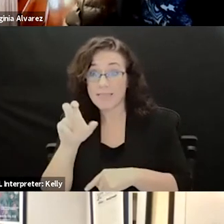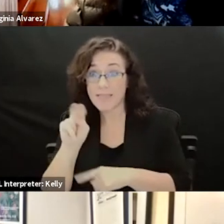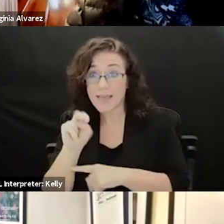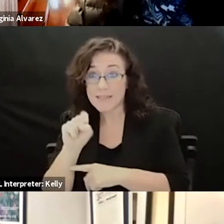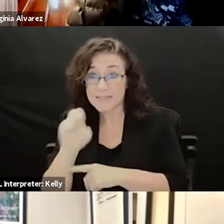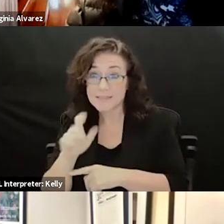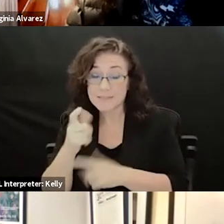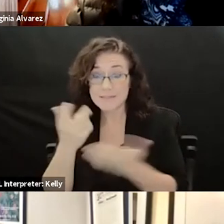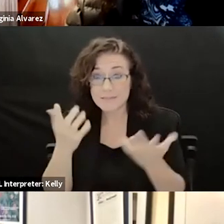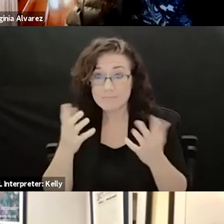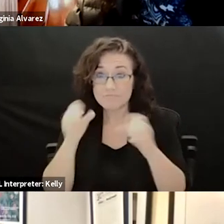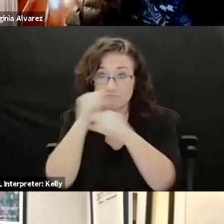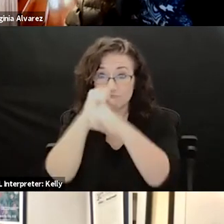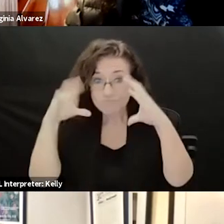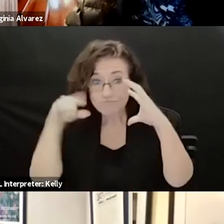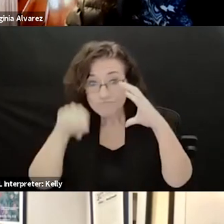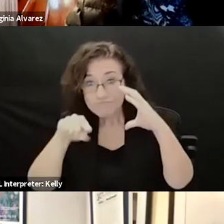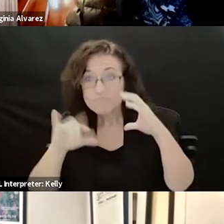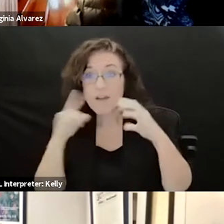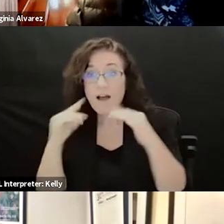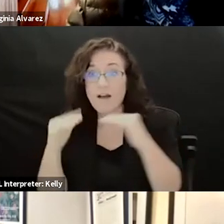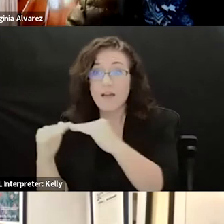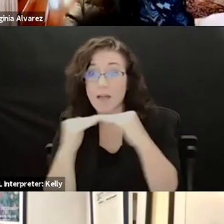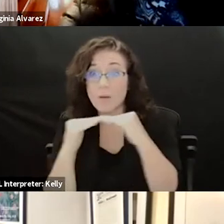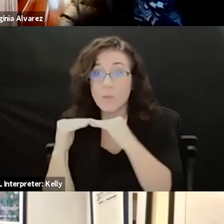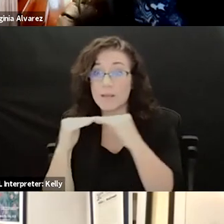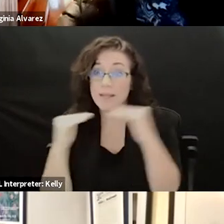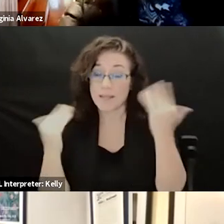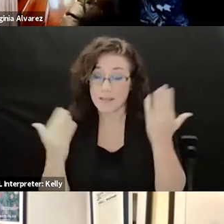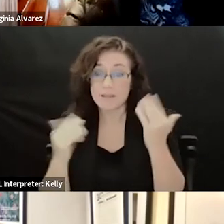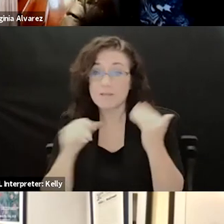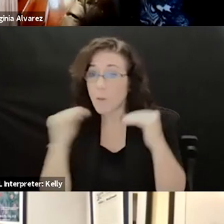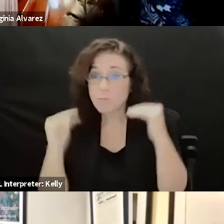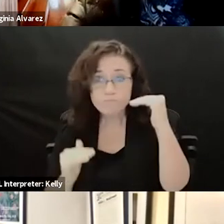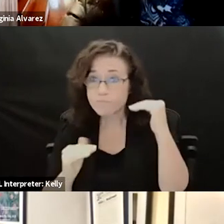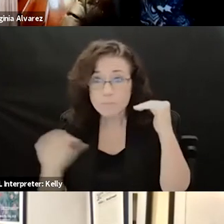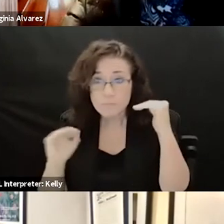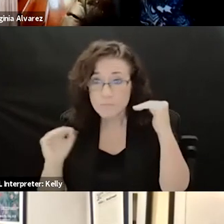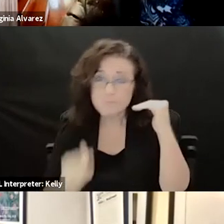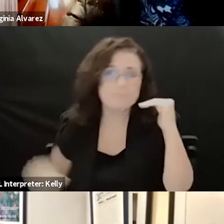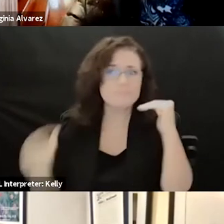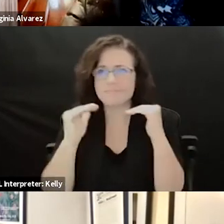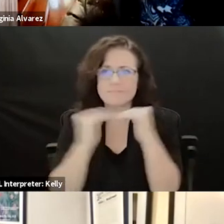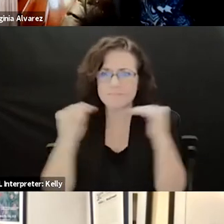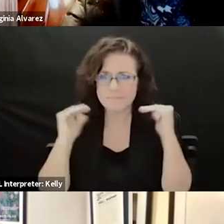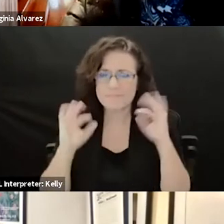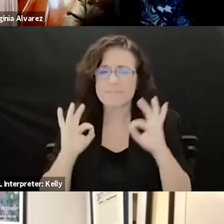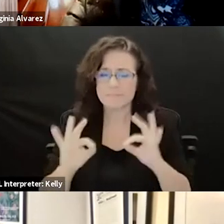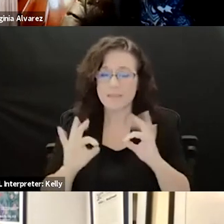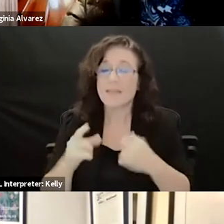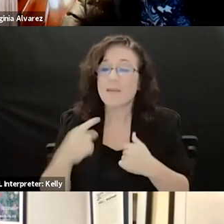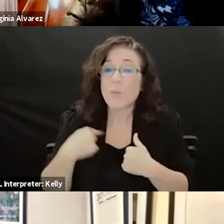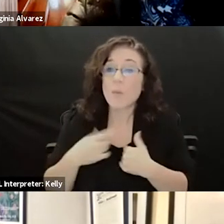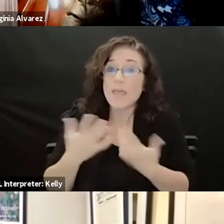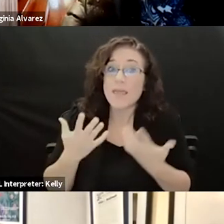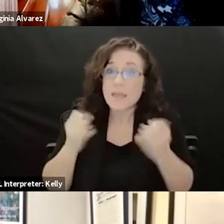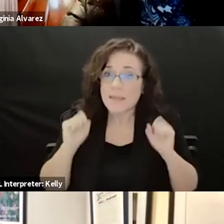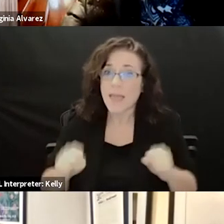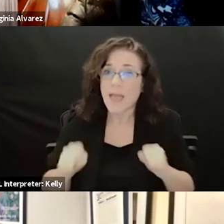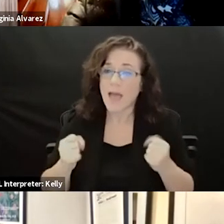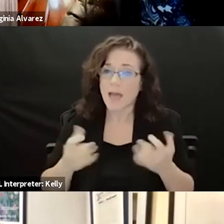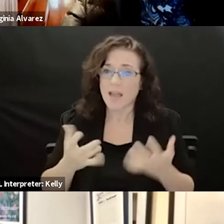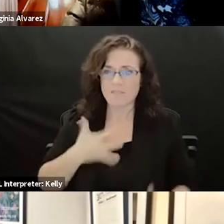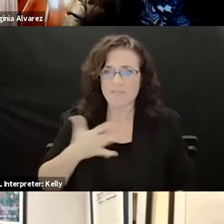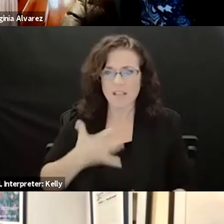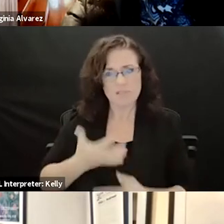needs and that way we are really supporting them in a an equitable way and never questioning did we forget someone because if you're looking at equity